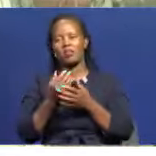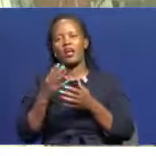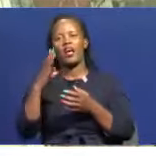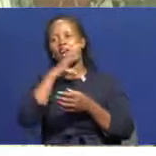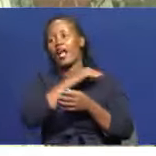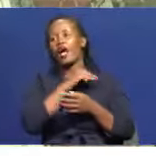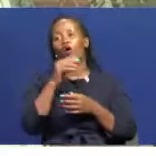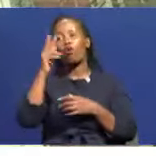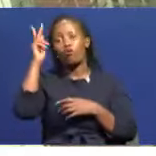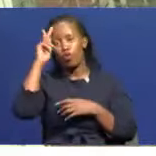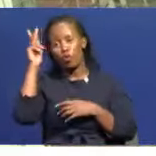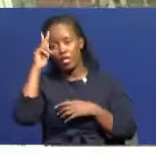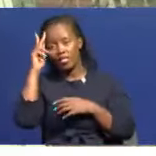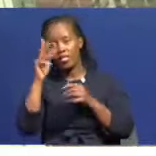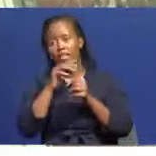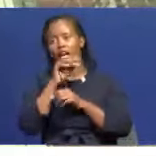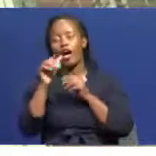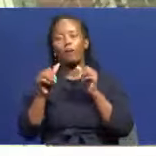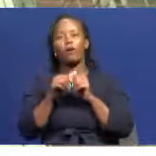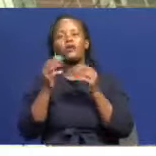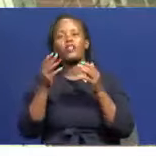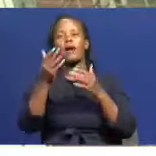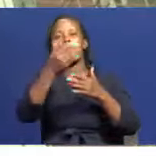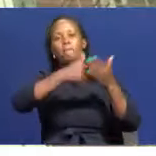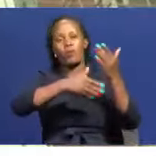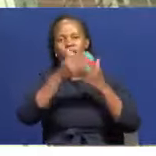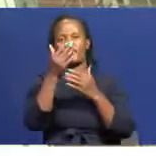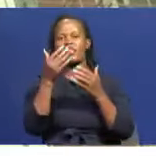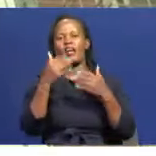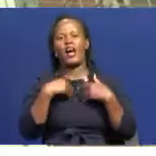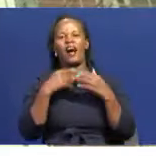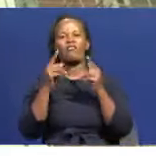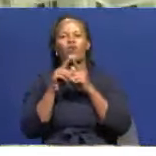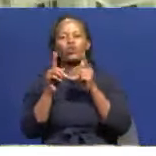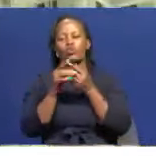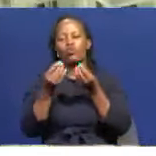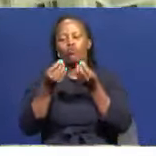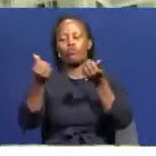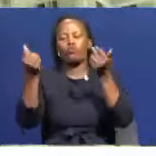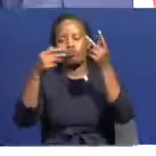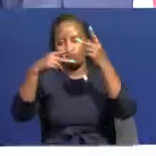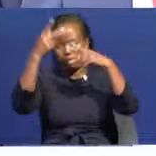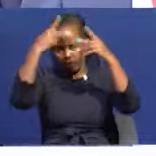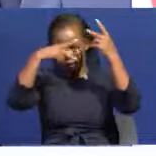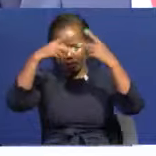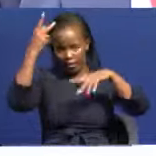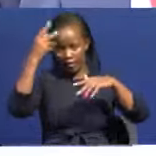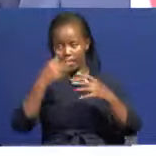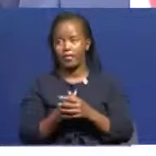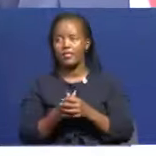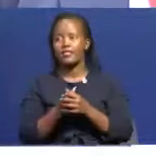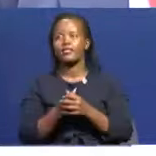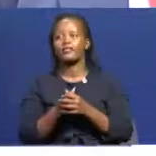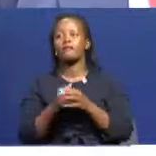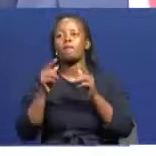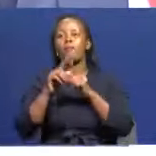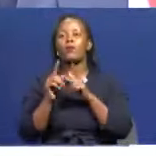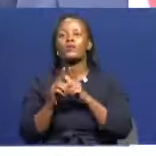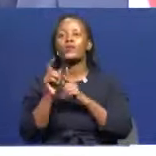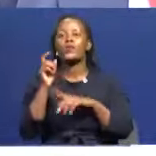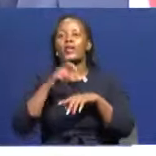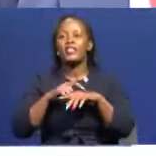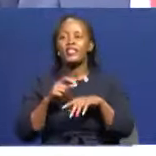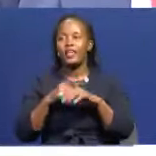the importance of green buildings, there's a shortage of professionals to drive green building techniques. Even as we come up